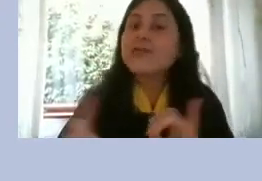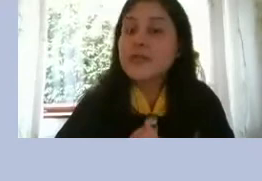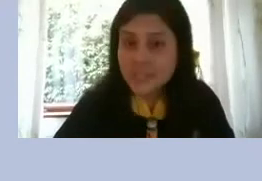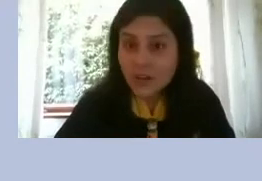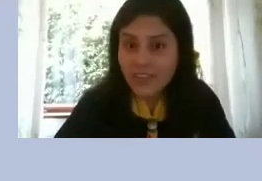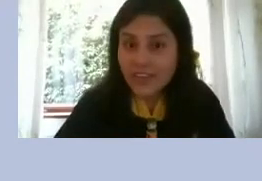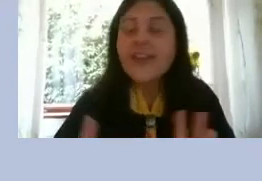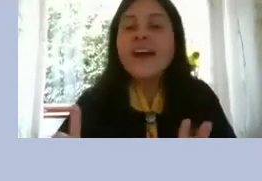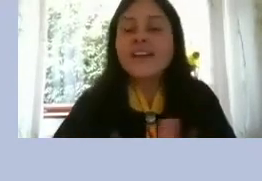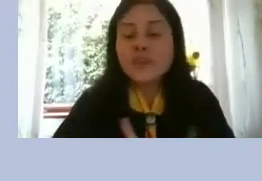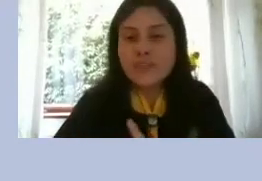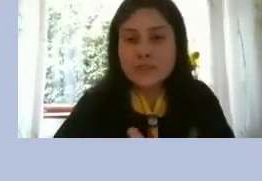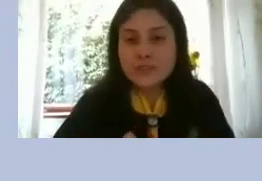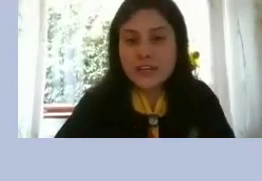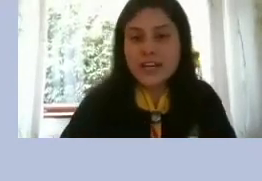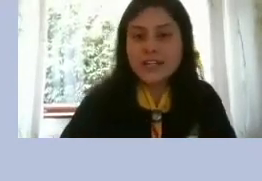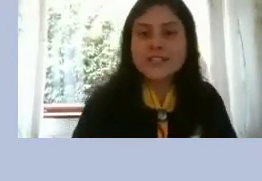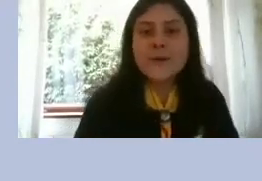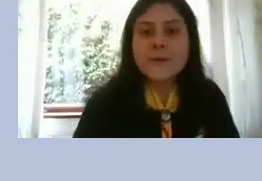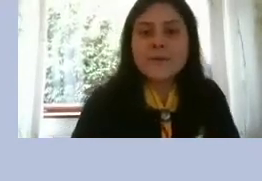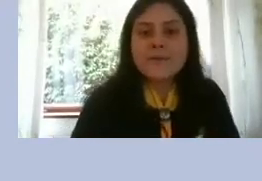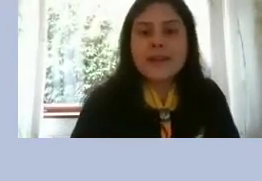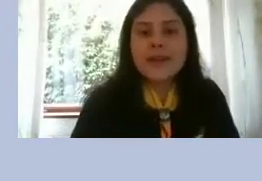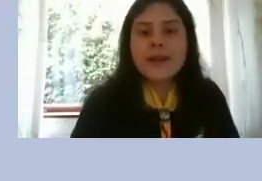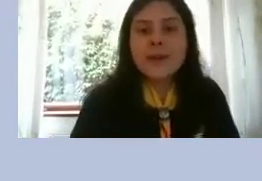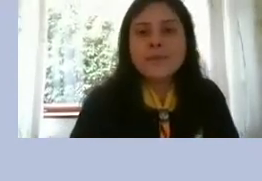have one song there and you have also the colors.